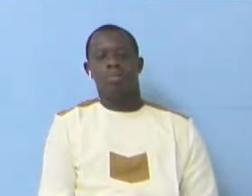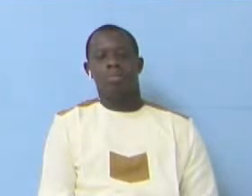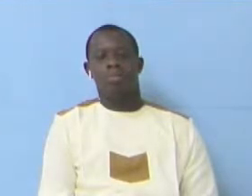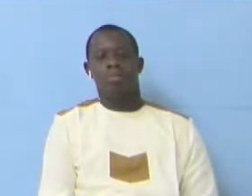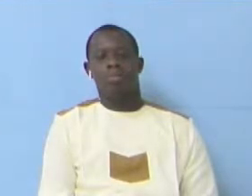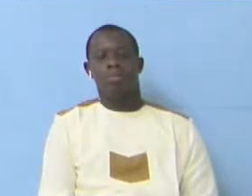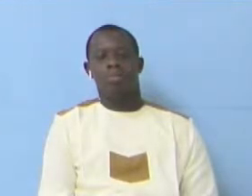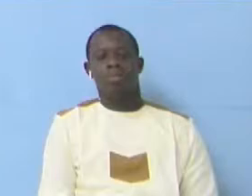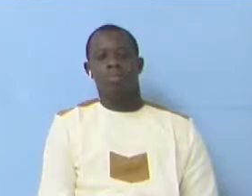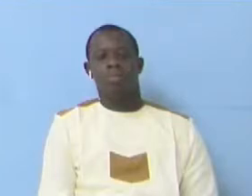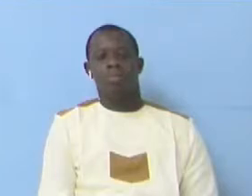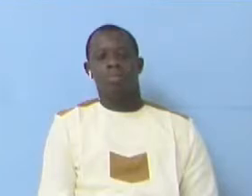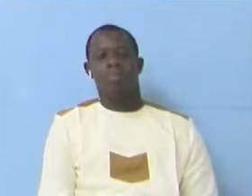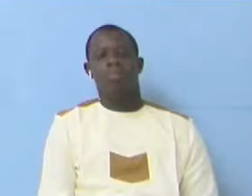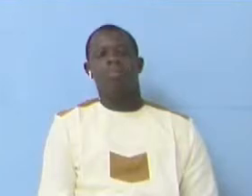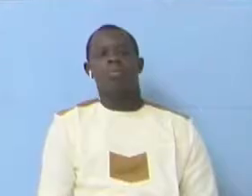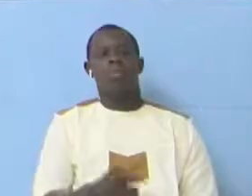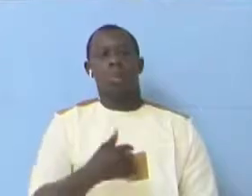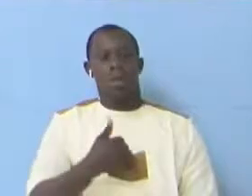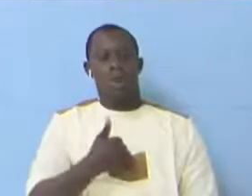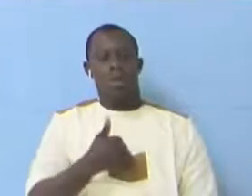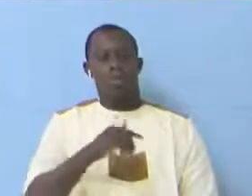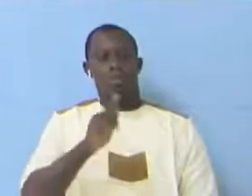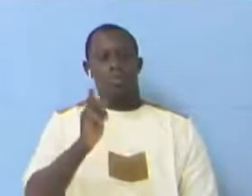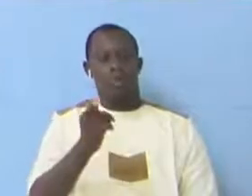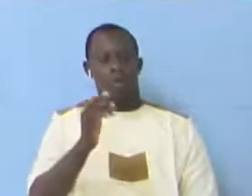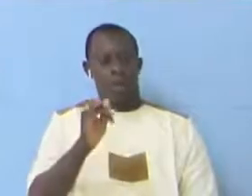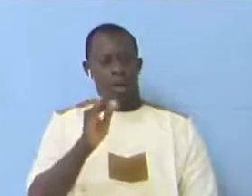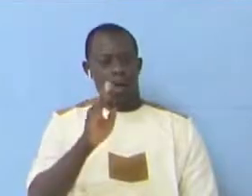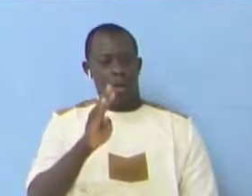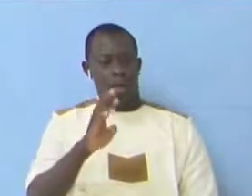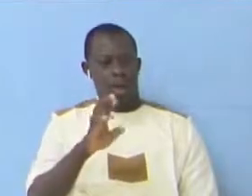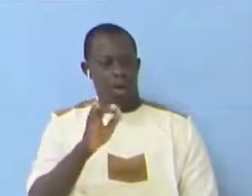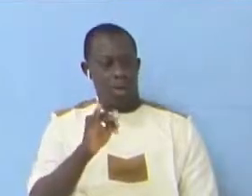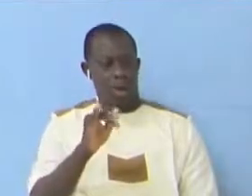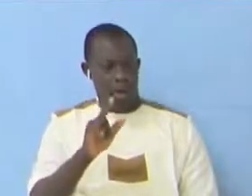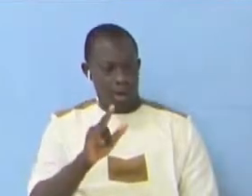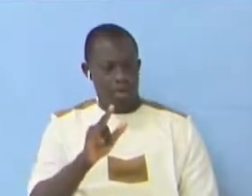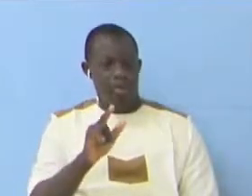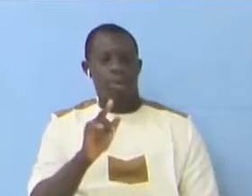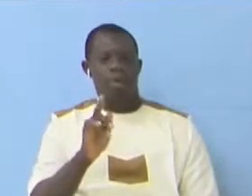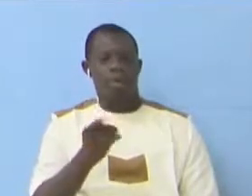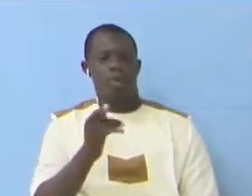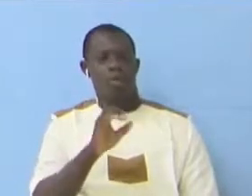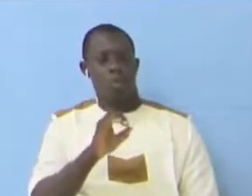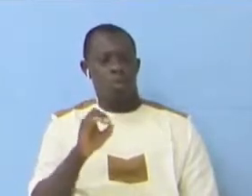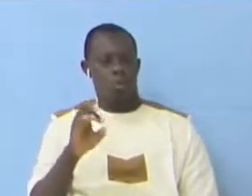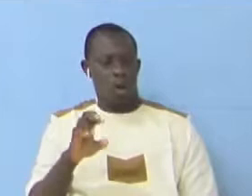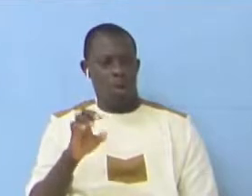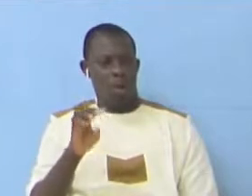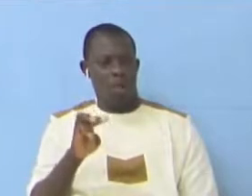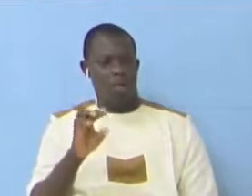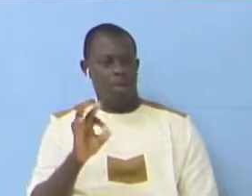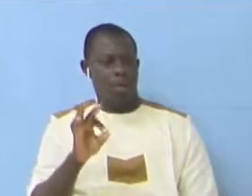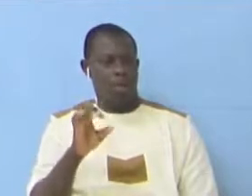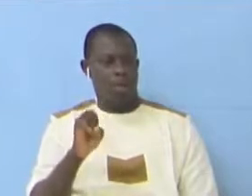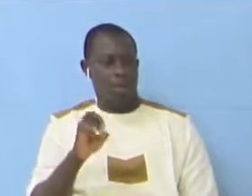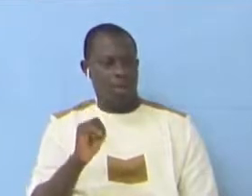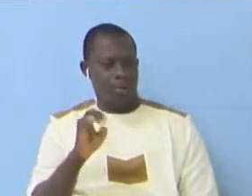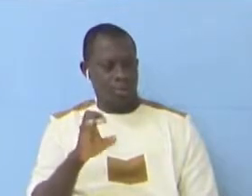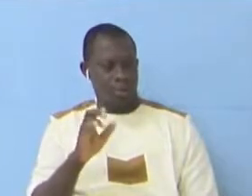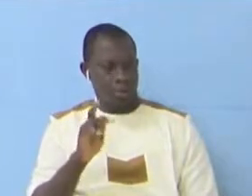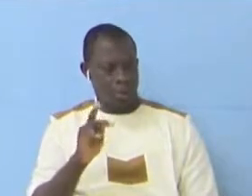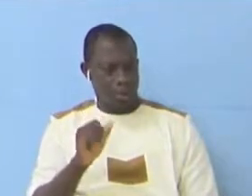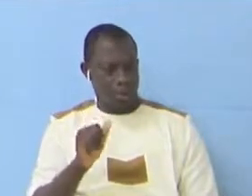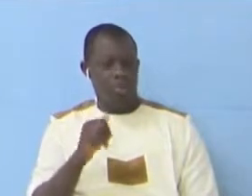I, Jibril Ngor, MT Seka. I, Jibril Ngor, MT Seka. Do swear that. Do swear that. I'll speak the truth. I will speak the truth. The